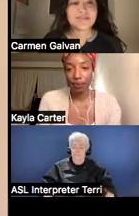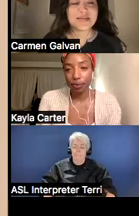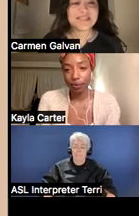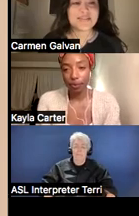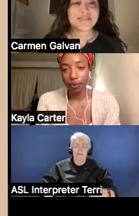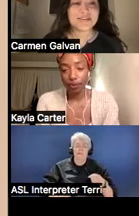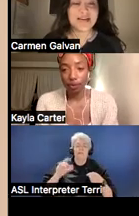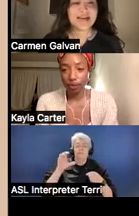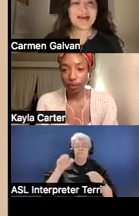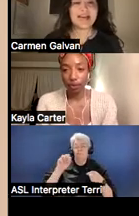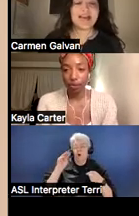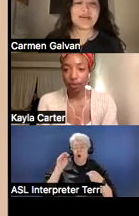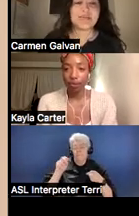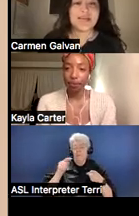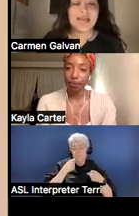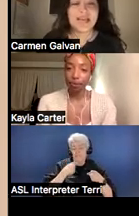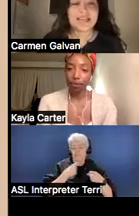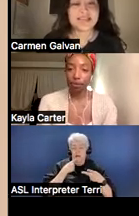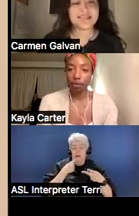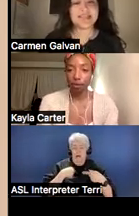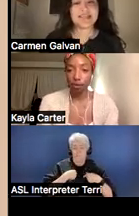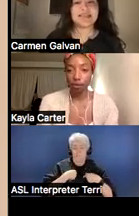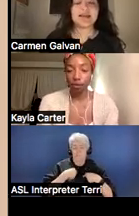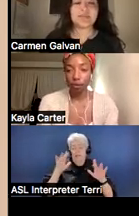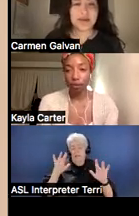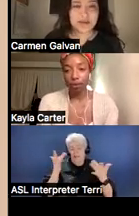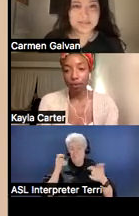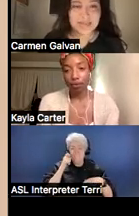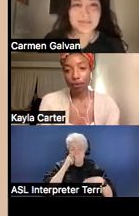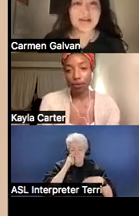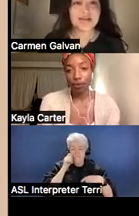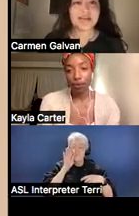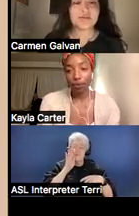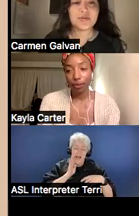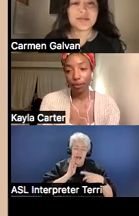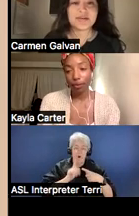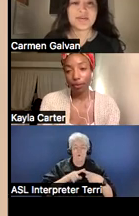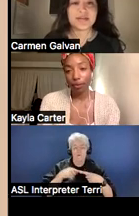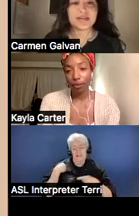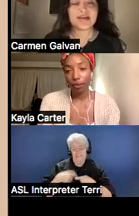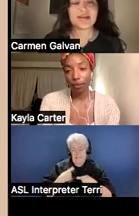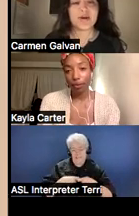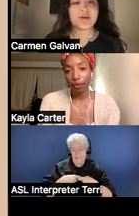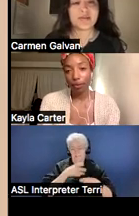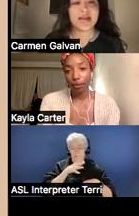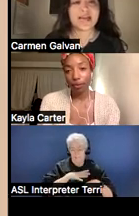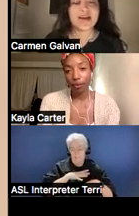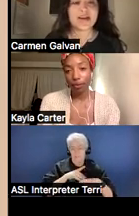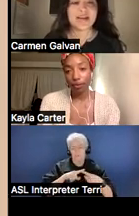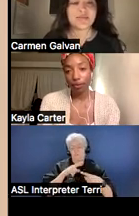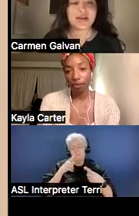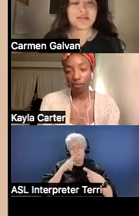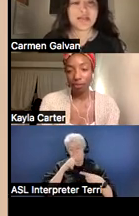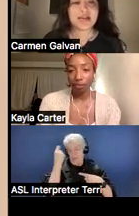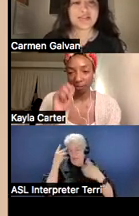And for myself, I am a light-skinned brown Latin American woman with long black hair,